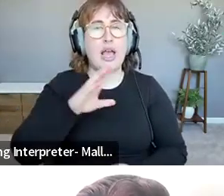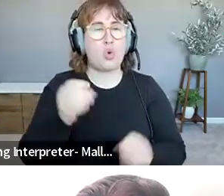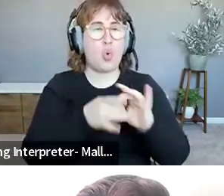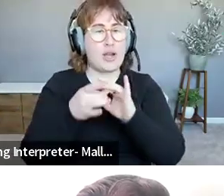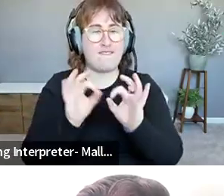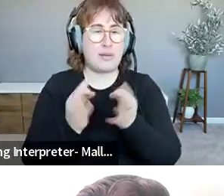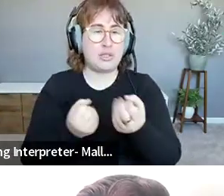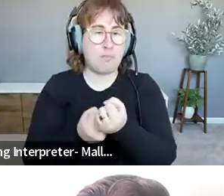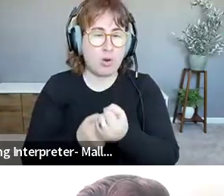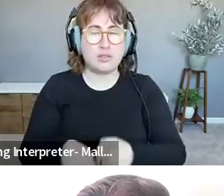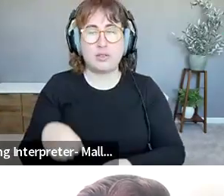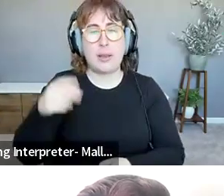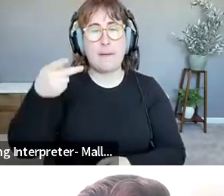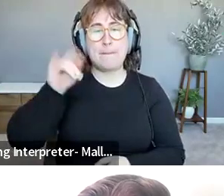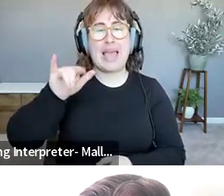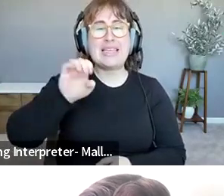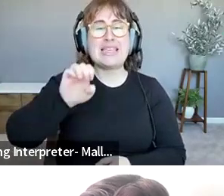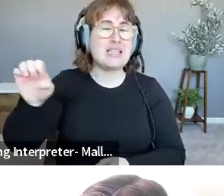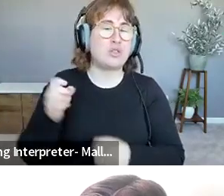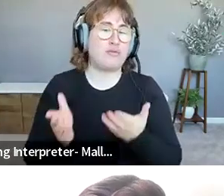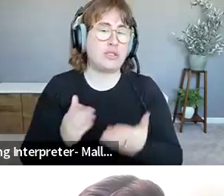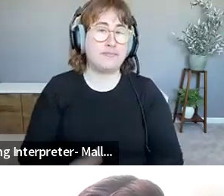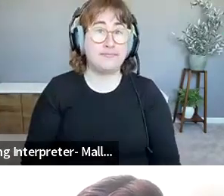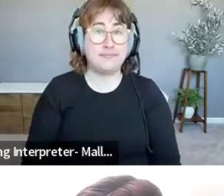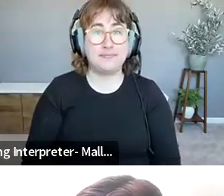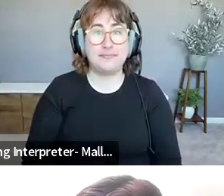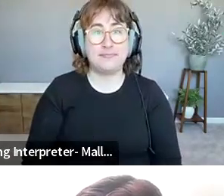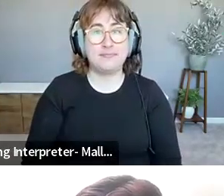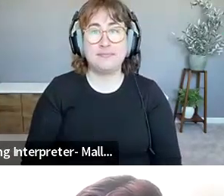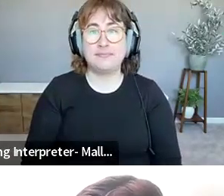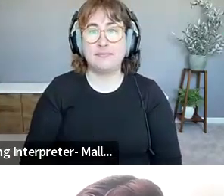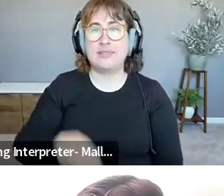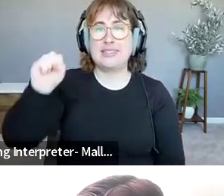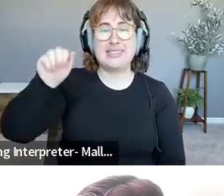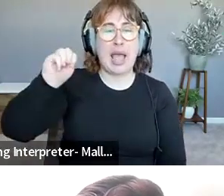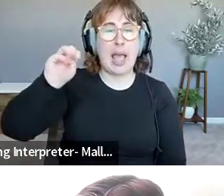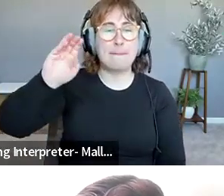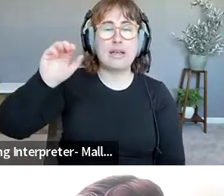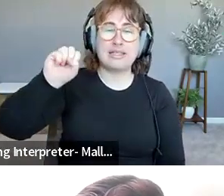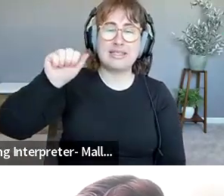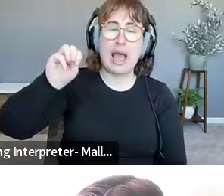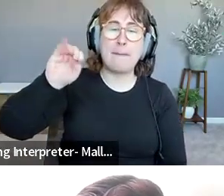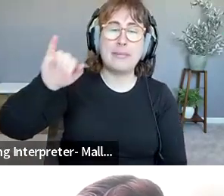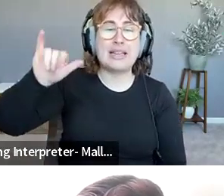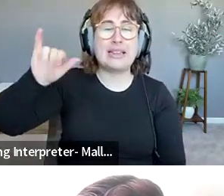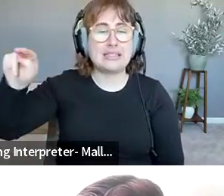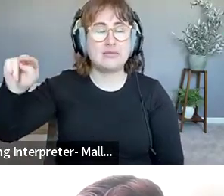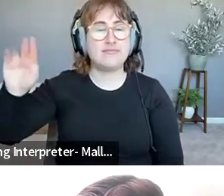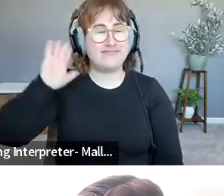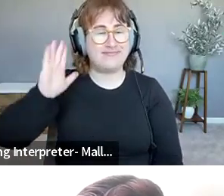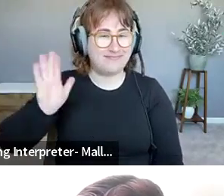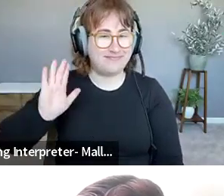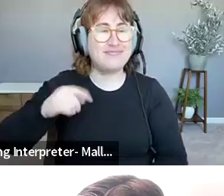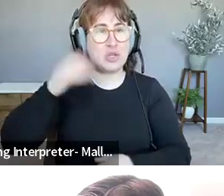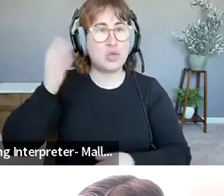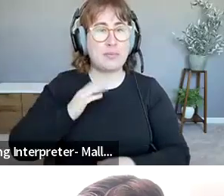family supports and payee service. Go ahead, Sammy. Hi, everyone. I'm Sammy Lynn. I used to be the